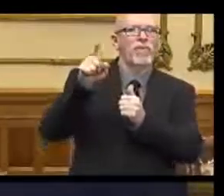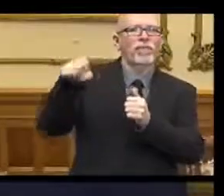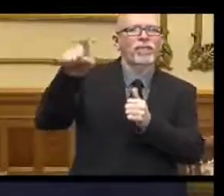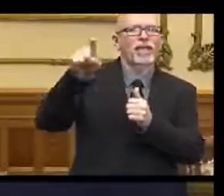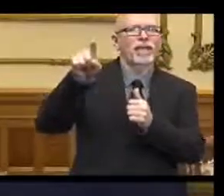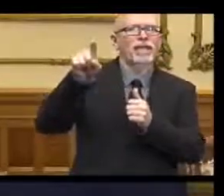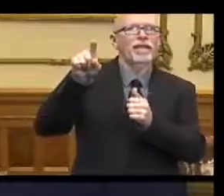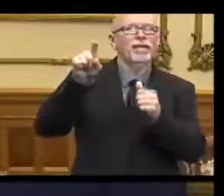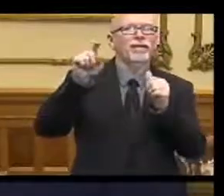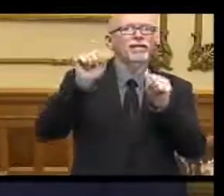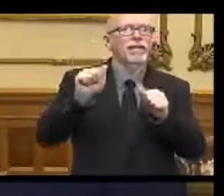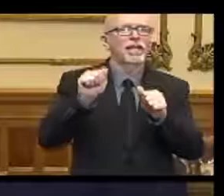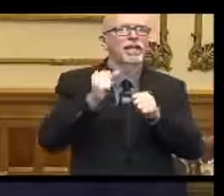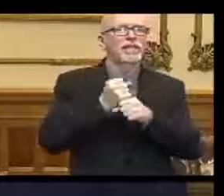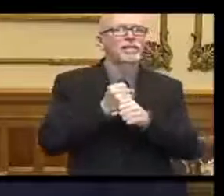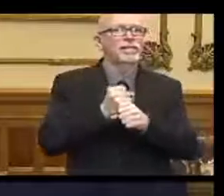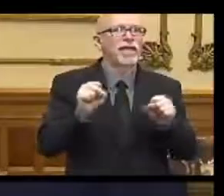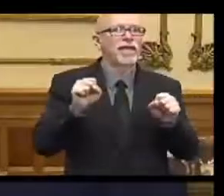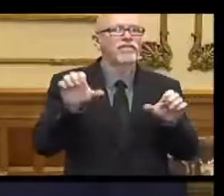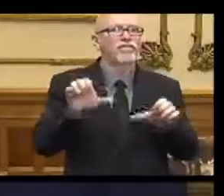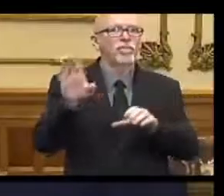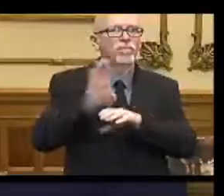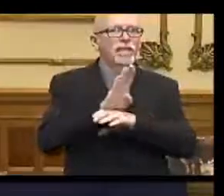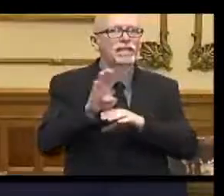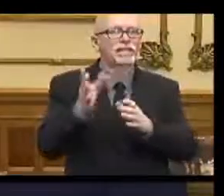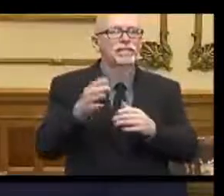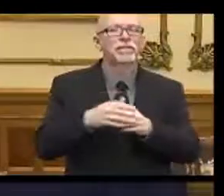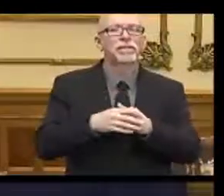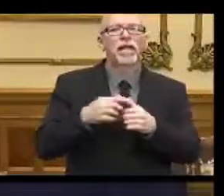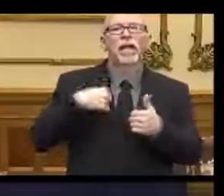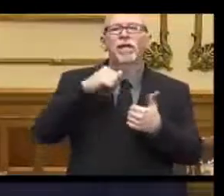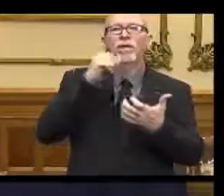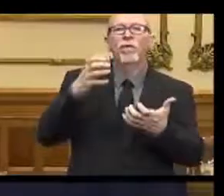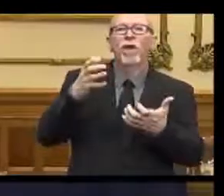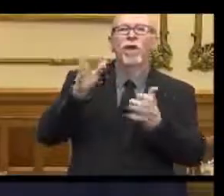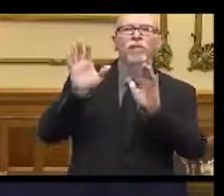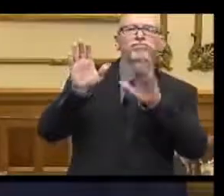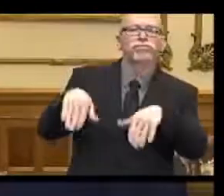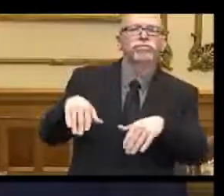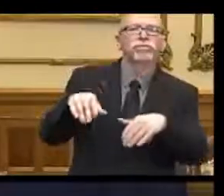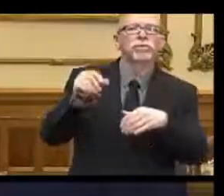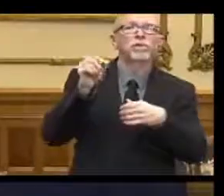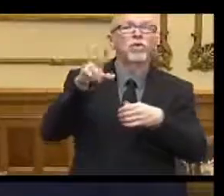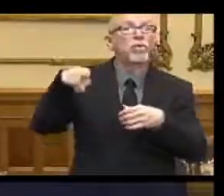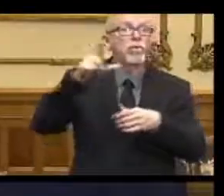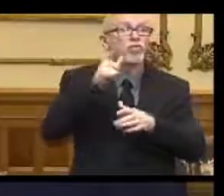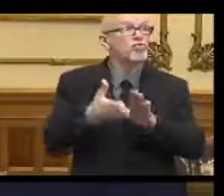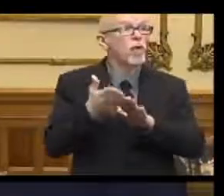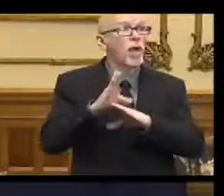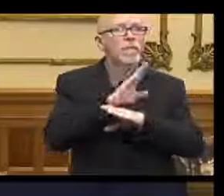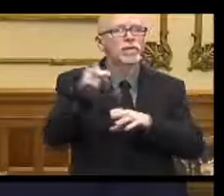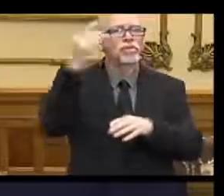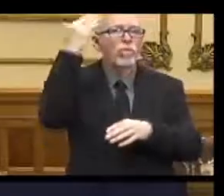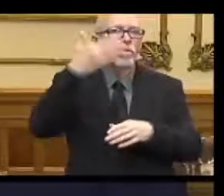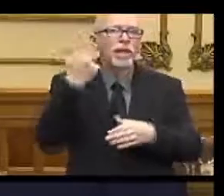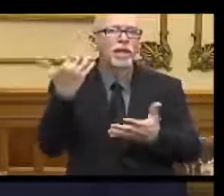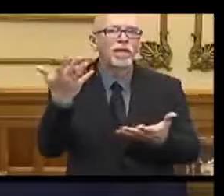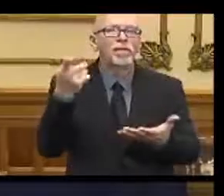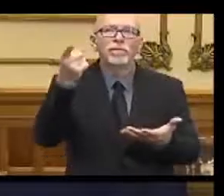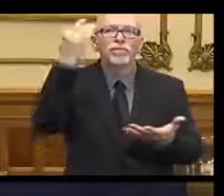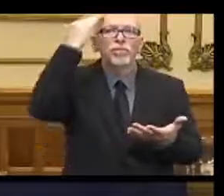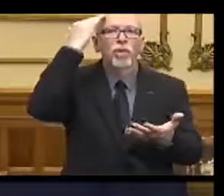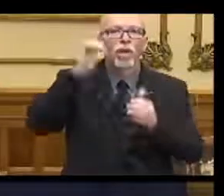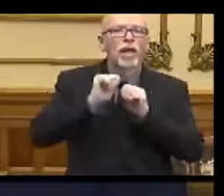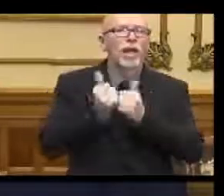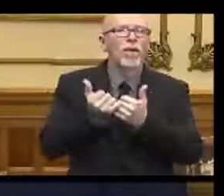would be able to safely conduct business, I don't want to discount, obviously, the folks who are running their businesses. They know